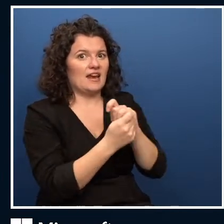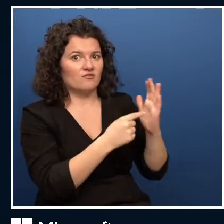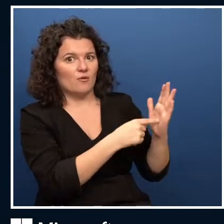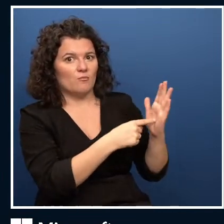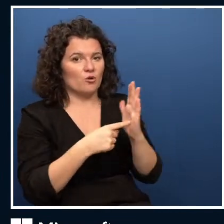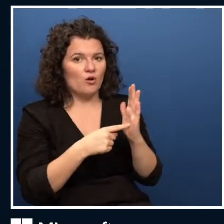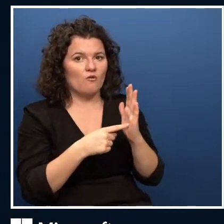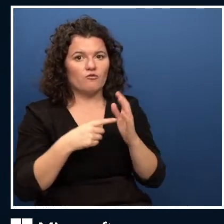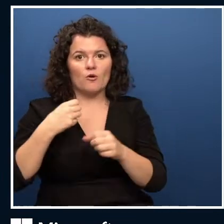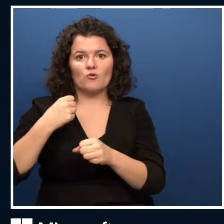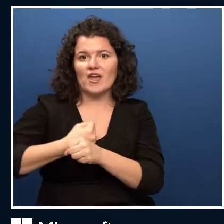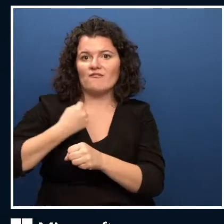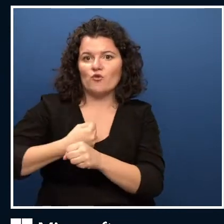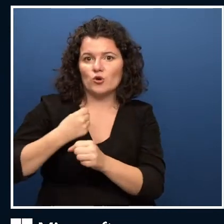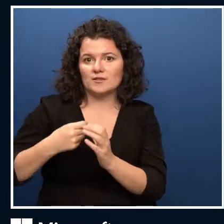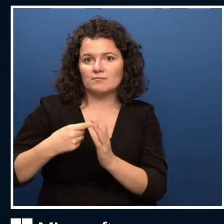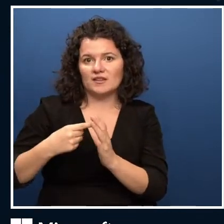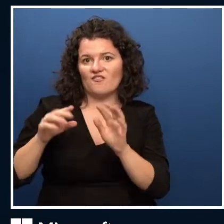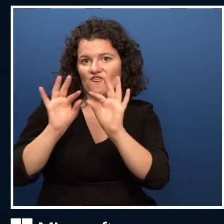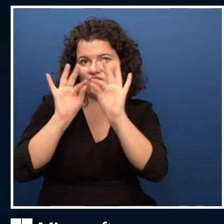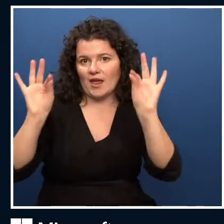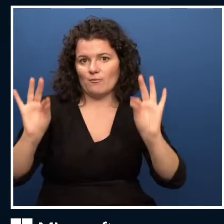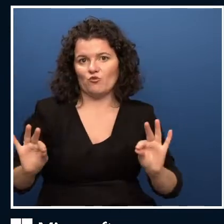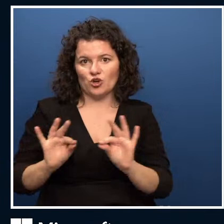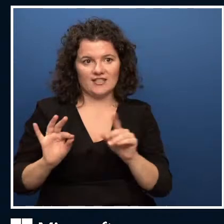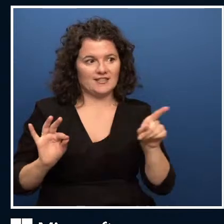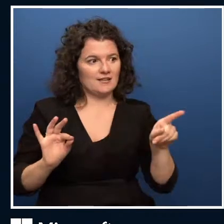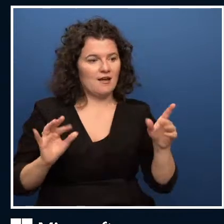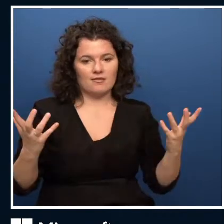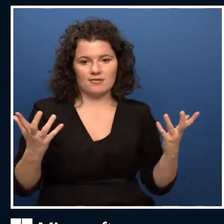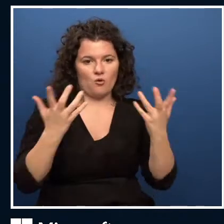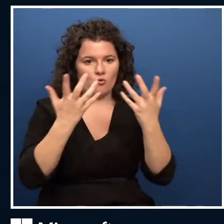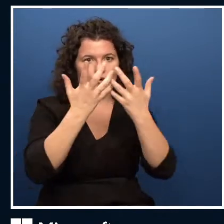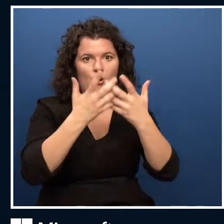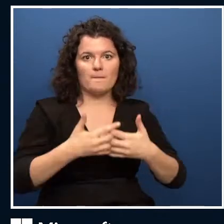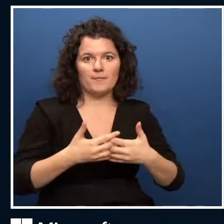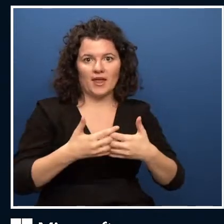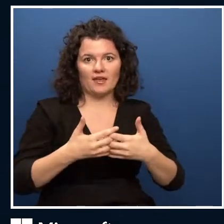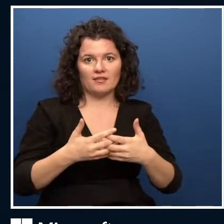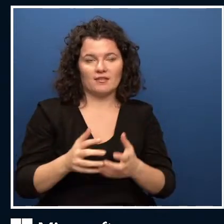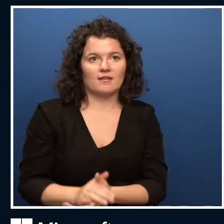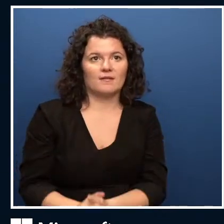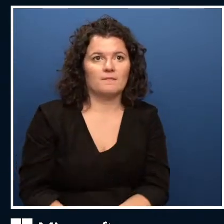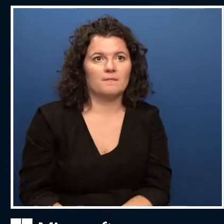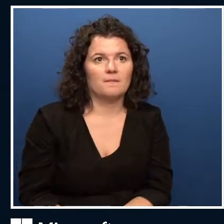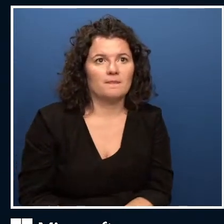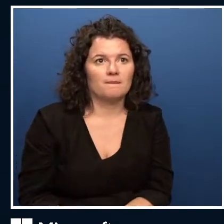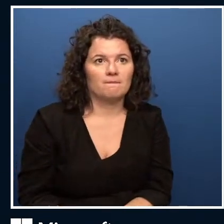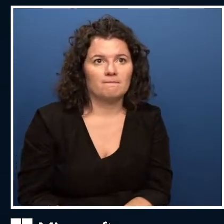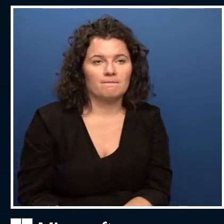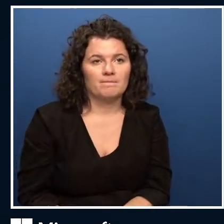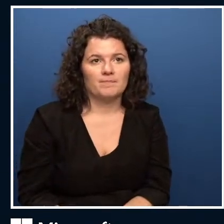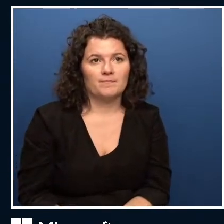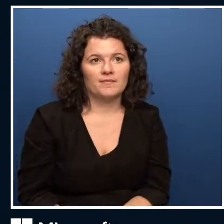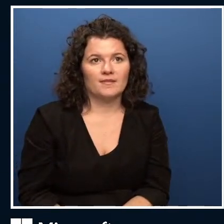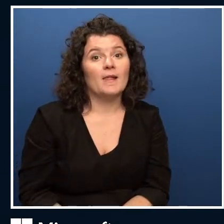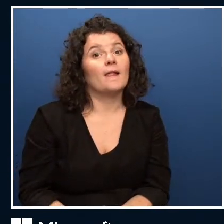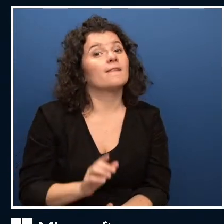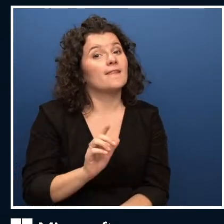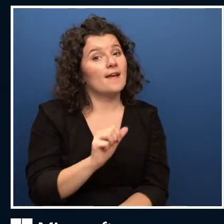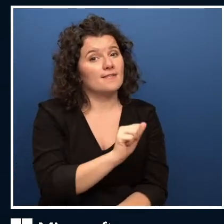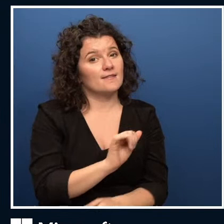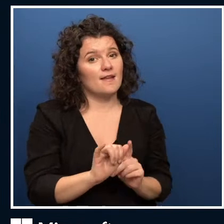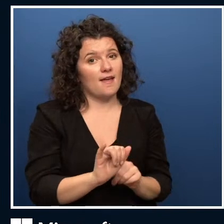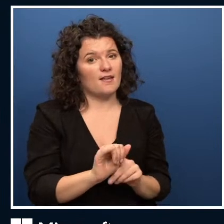frameworks. And of course, we need some multimodal pre-trained models which will join